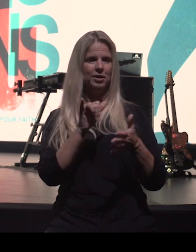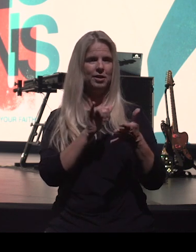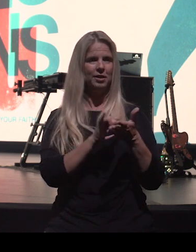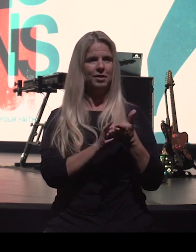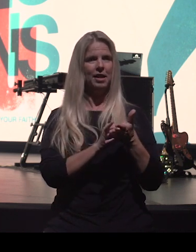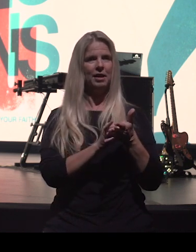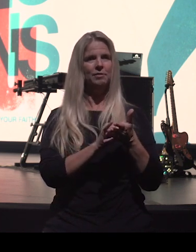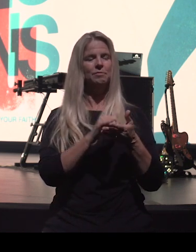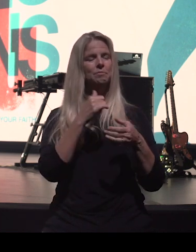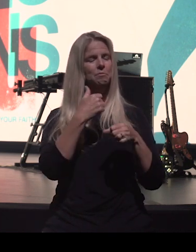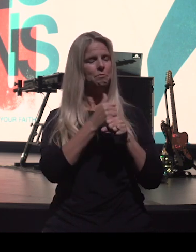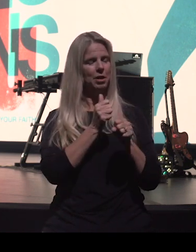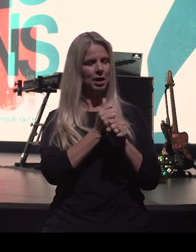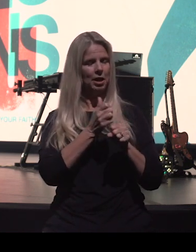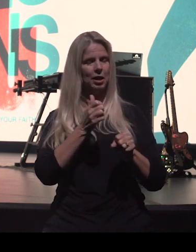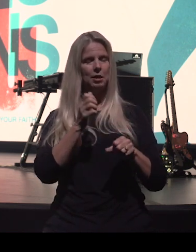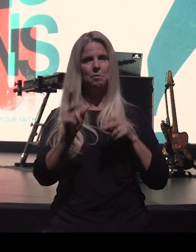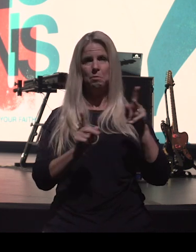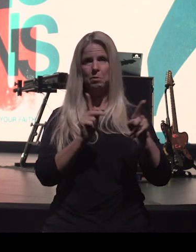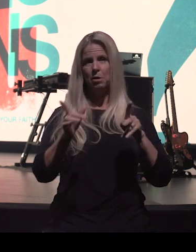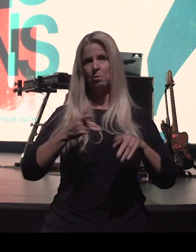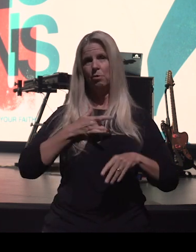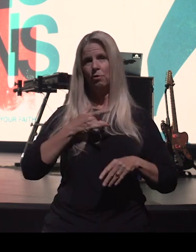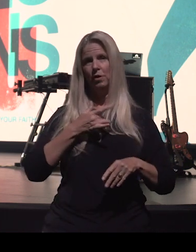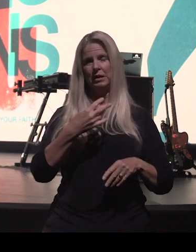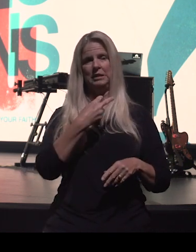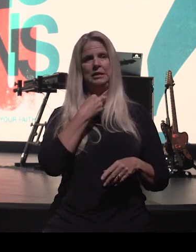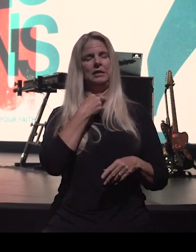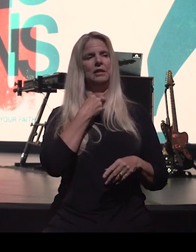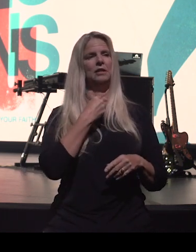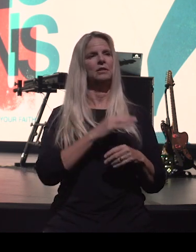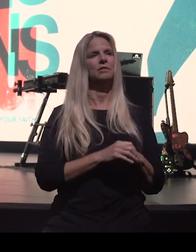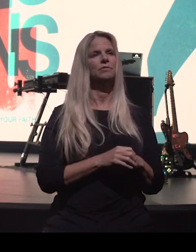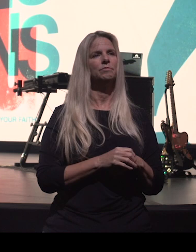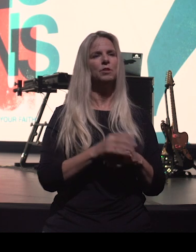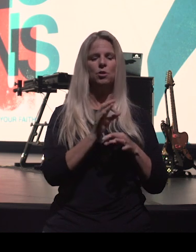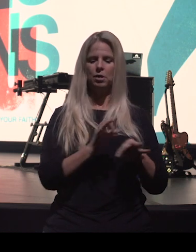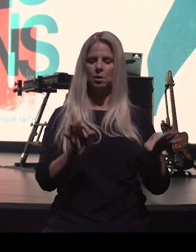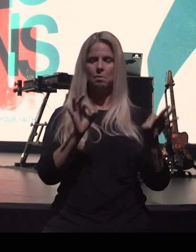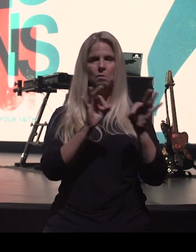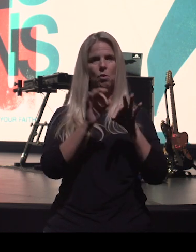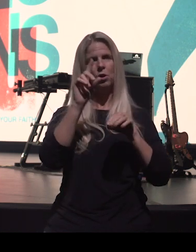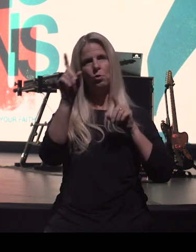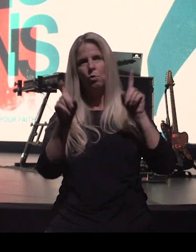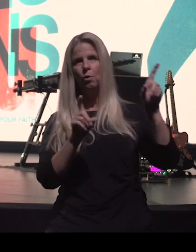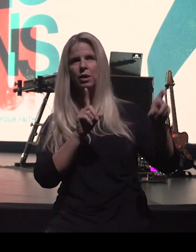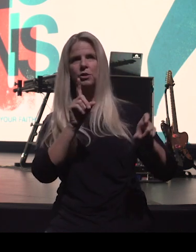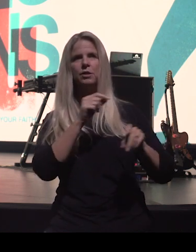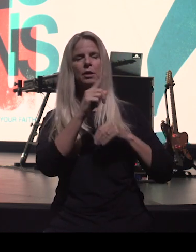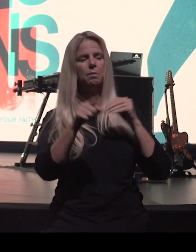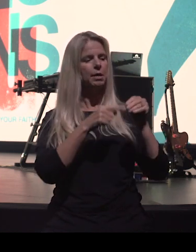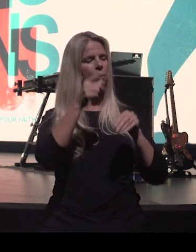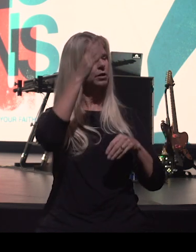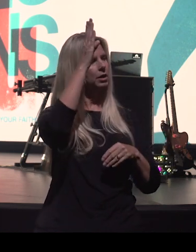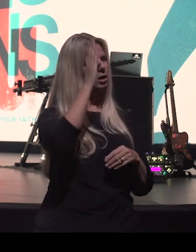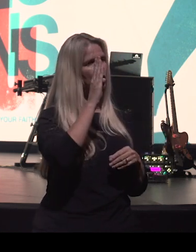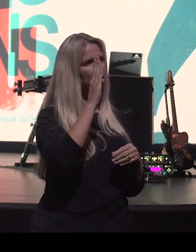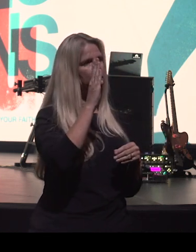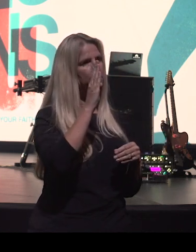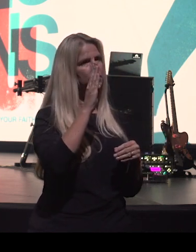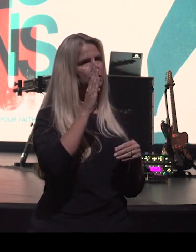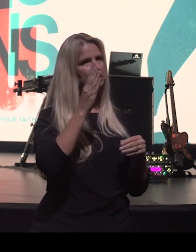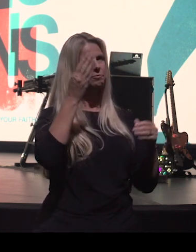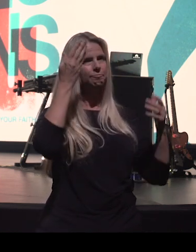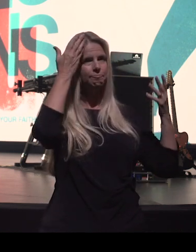stuck. Because what happens to some of us is there's some big questions that pop up, even about God, and what happens is we don't have